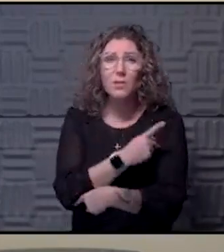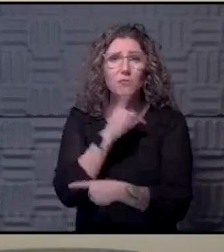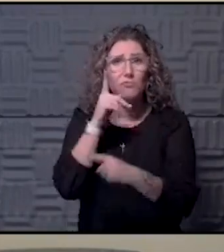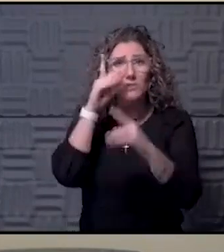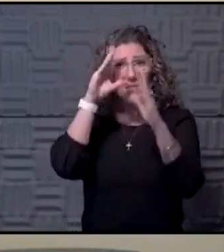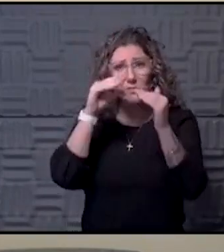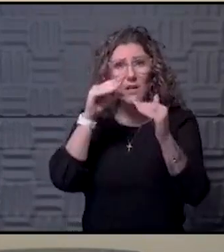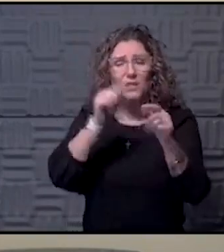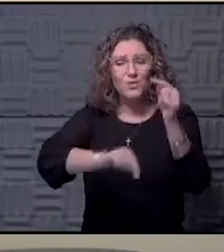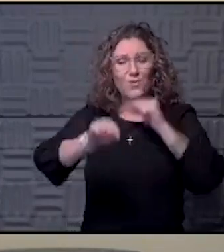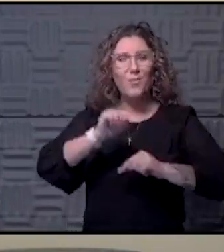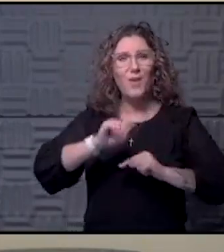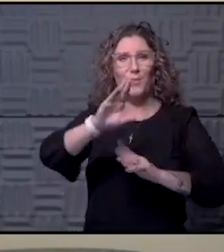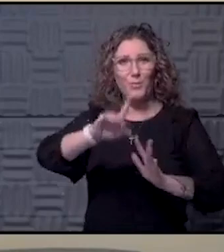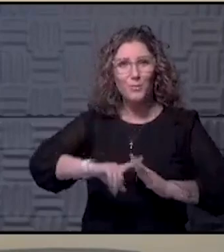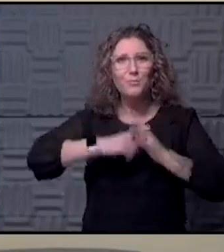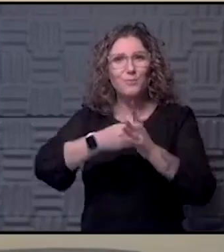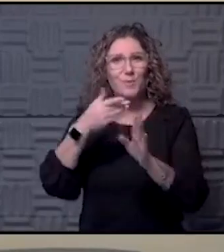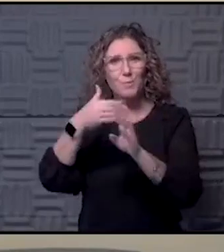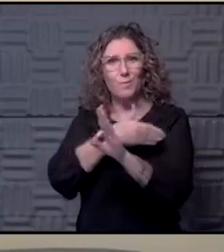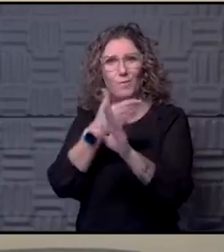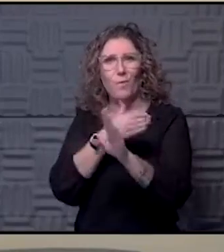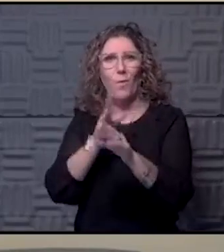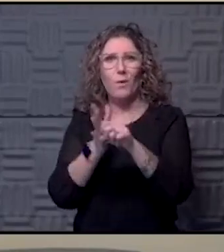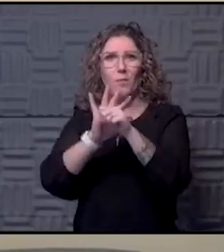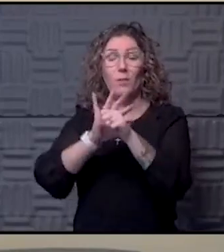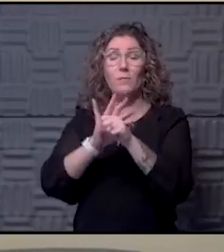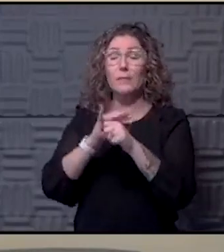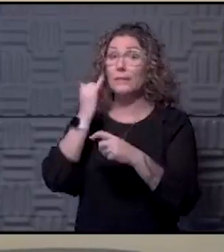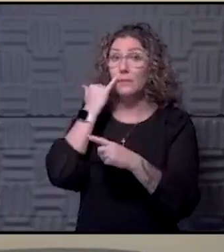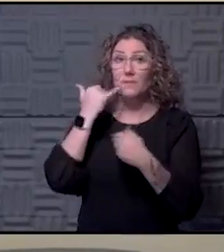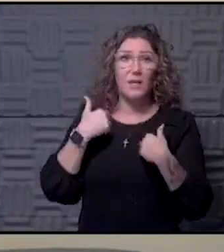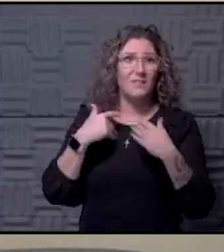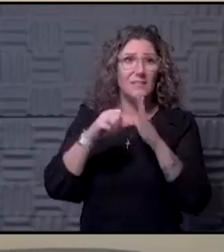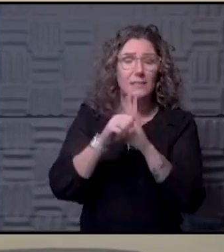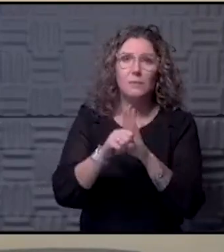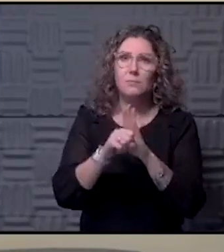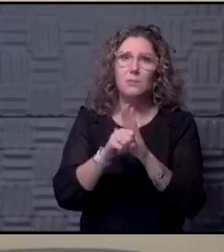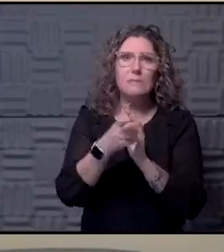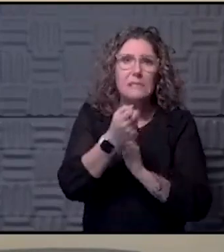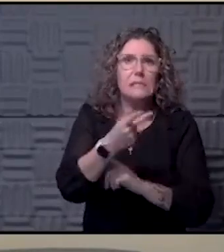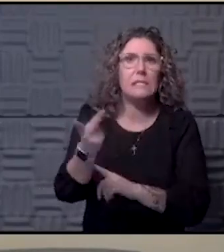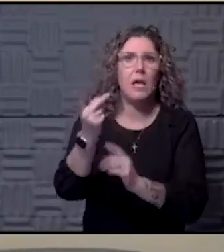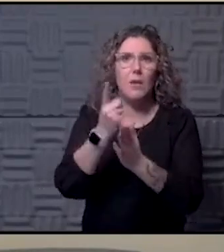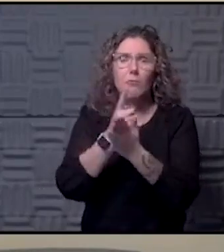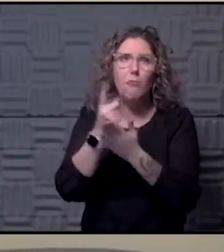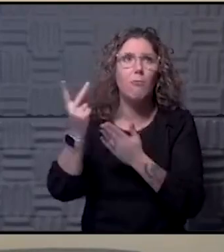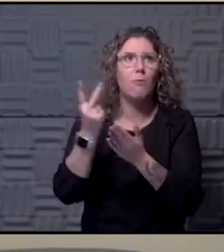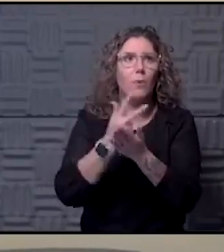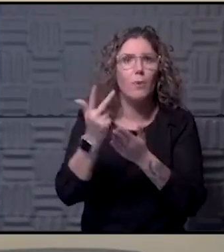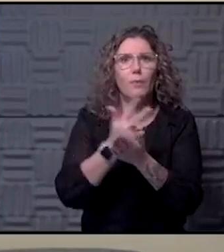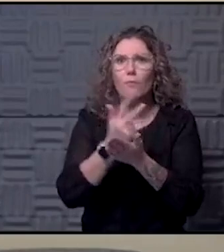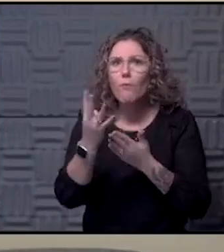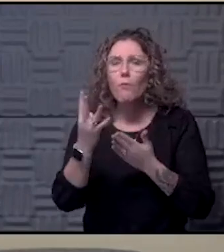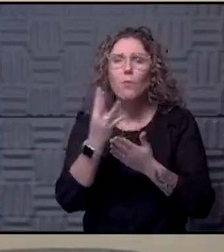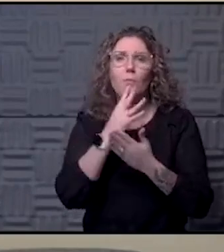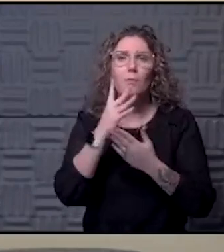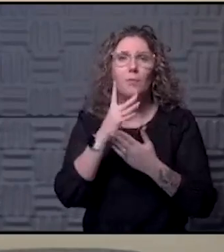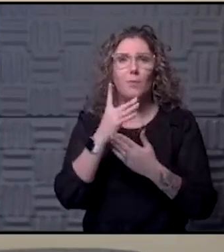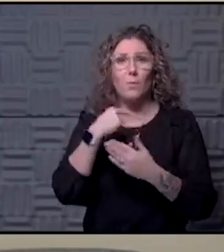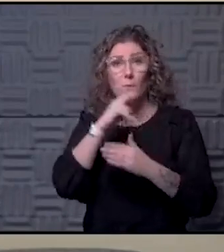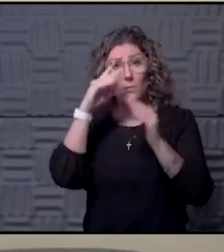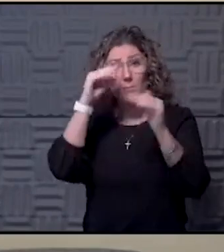of return to their baseline health characteristics. Even if they have symptoms, for several weeks, we do expect them to get better. But there's going to be this